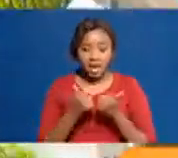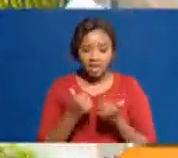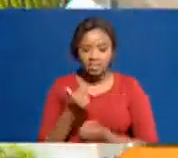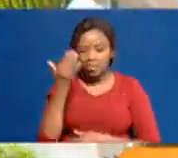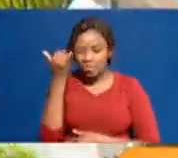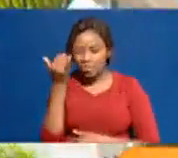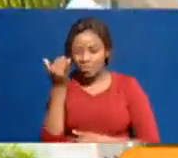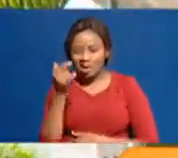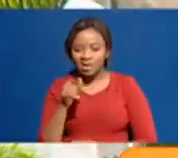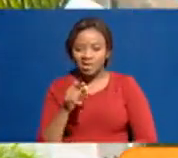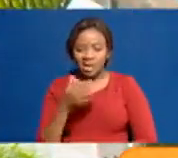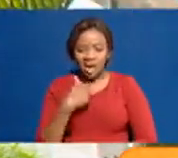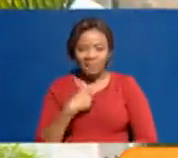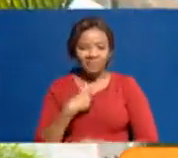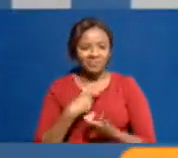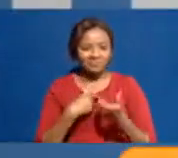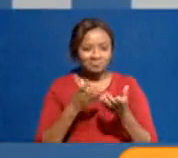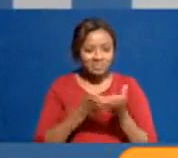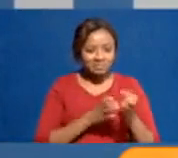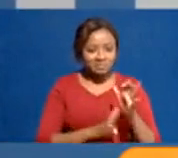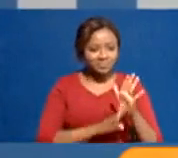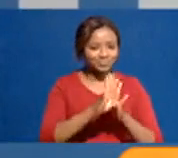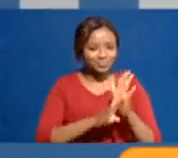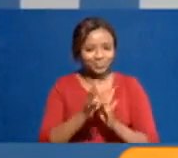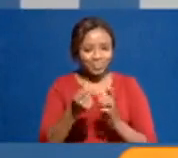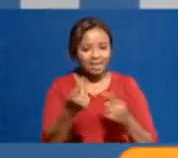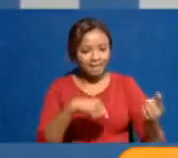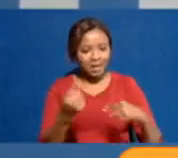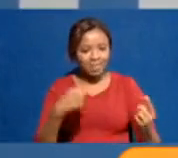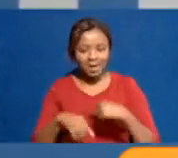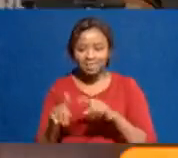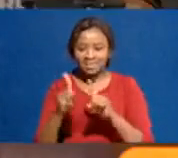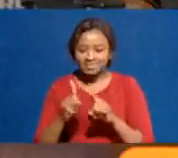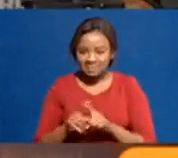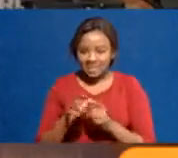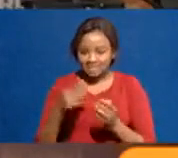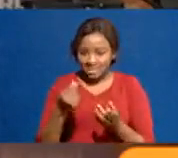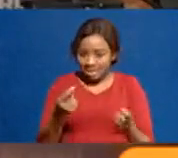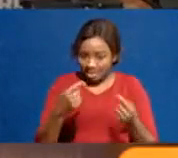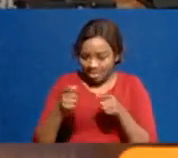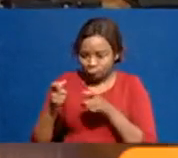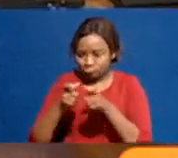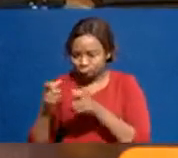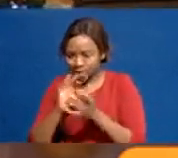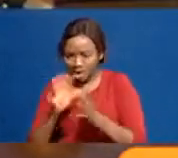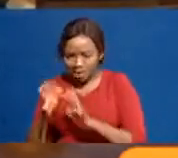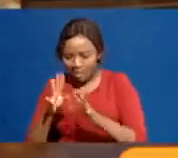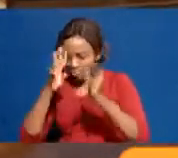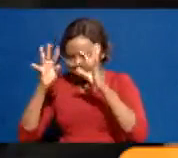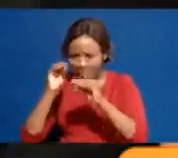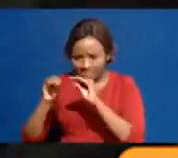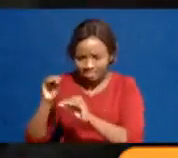a growth in top-line revenue, as well as operating efficiency and cost management initiatives. Gross